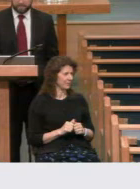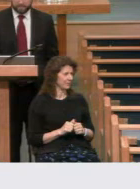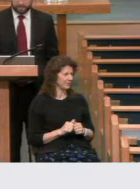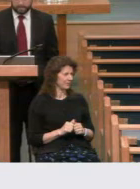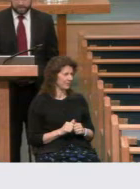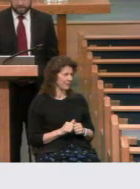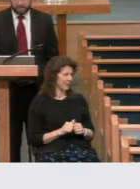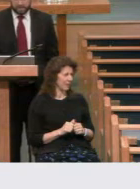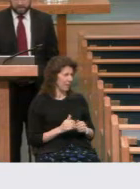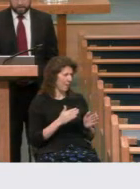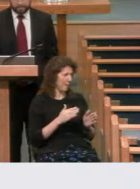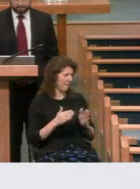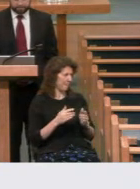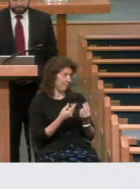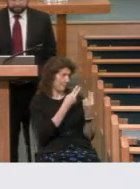promise.